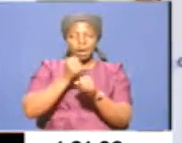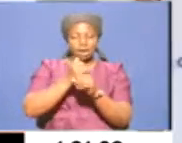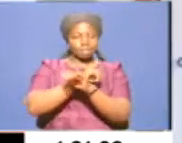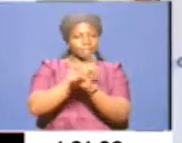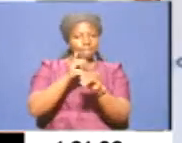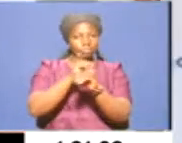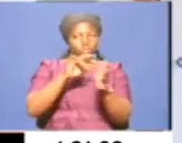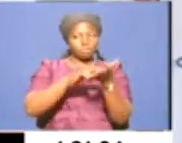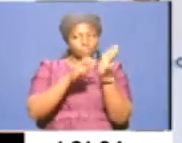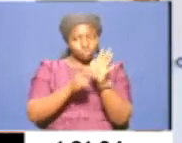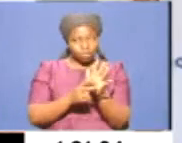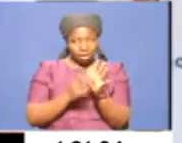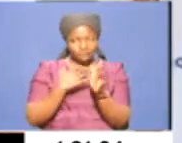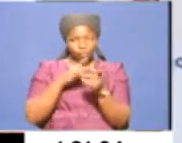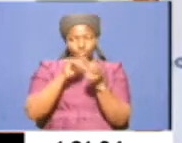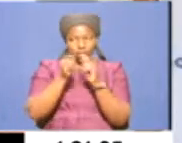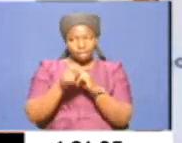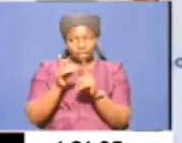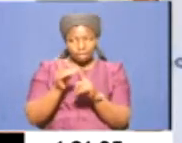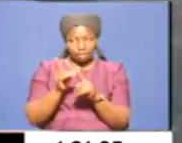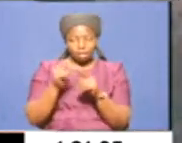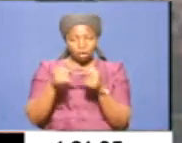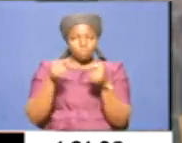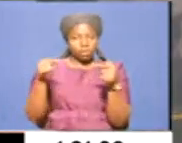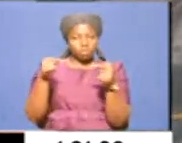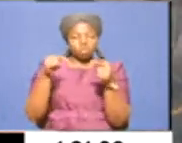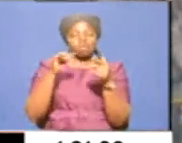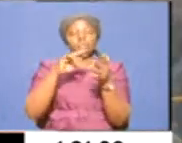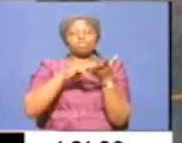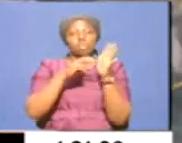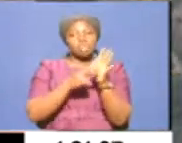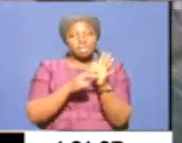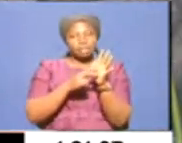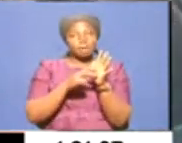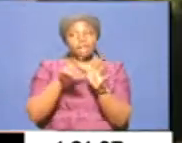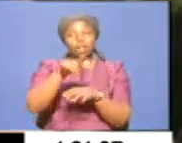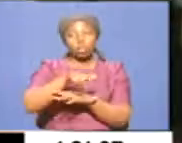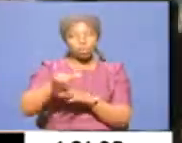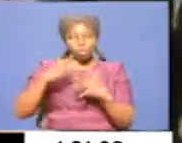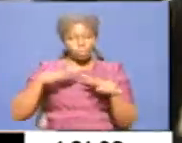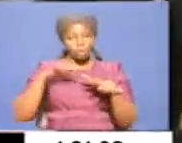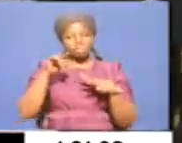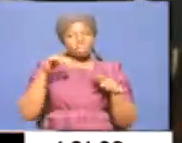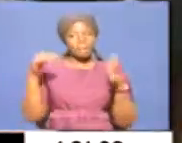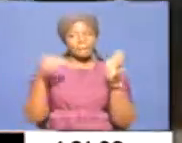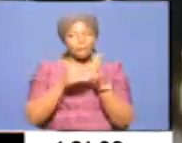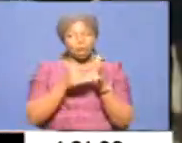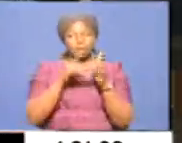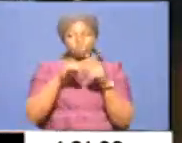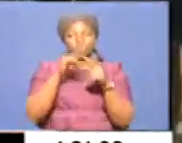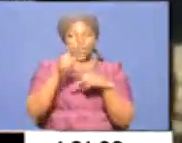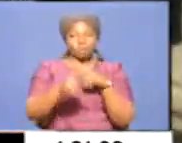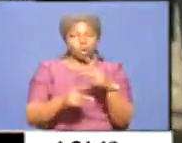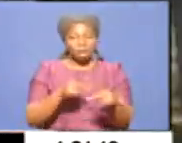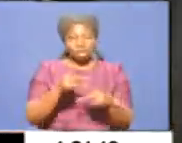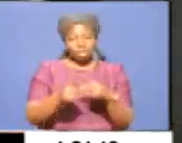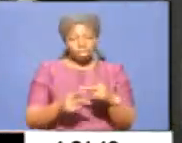schedule. Omino says opposition of the project by locals is an obstacle to its progress.